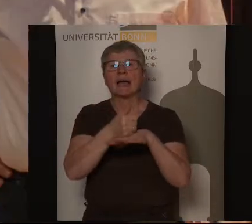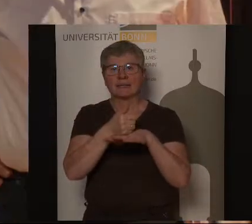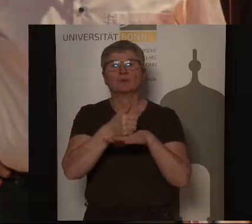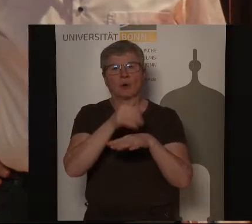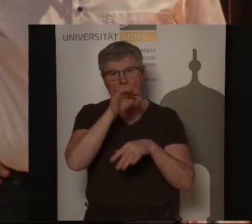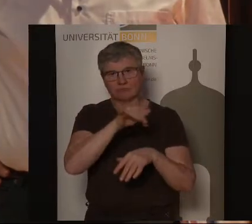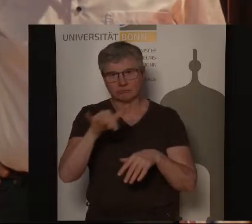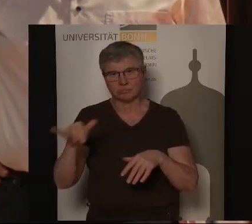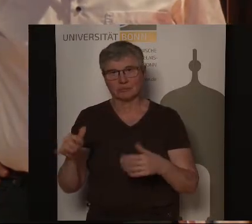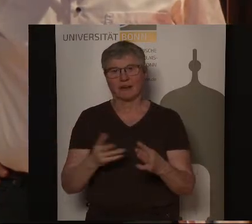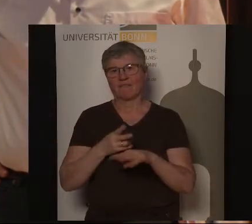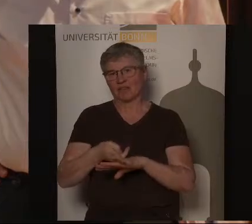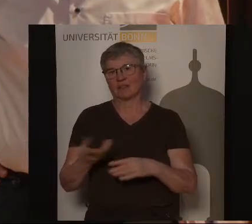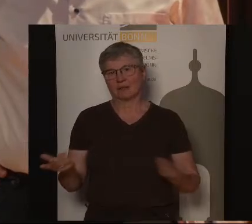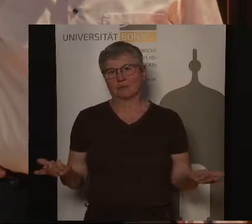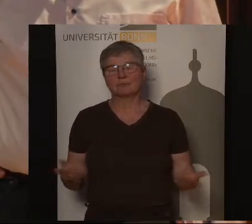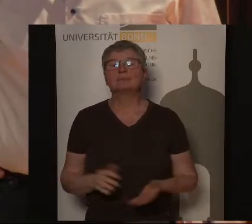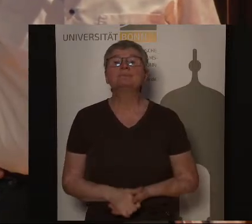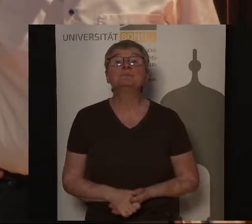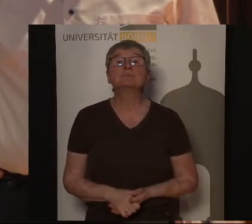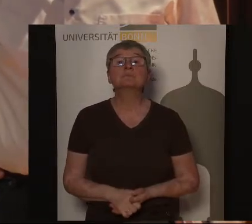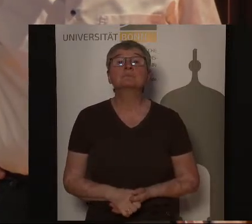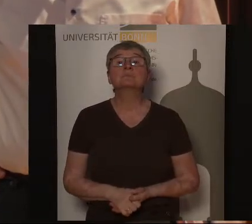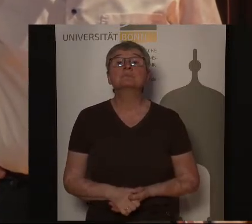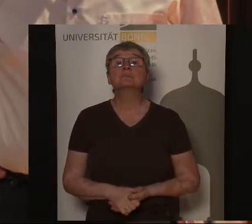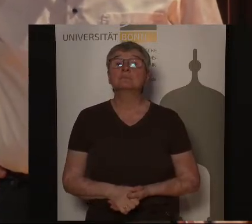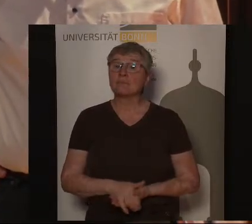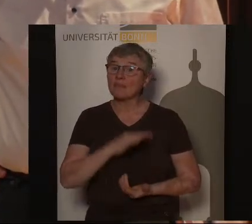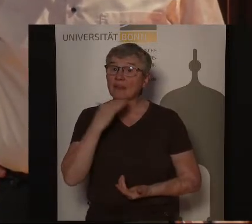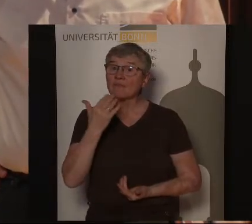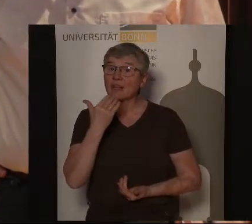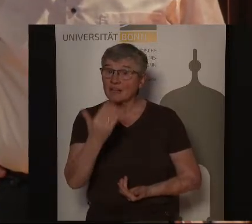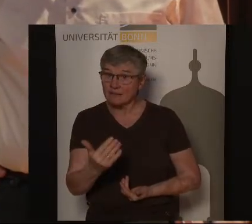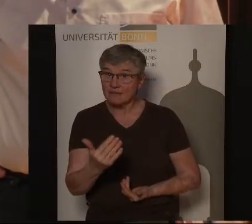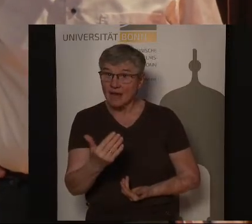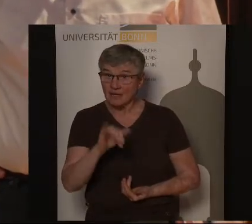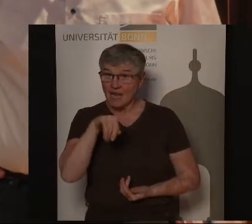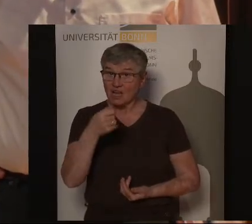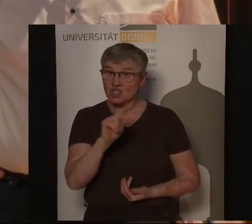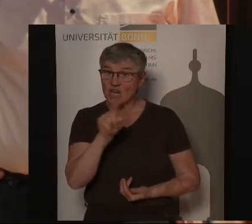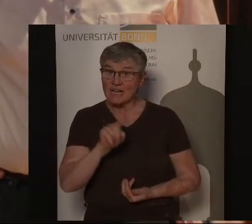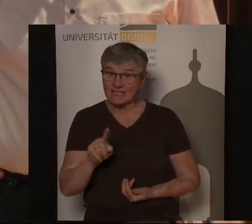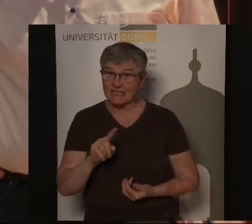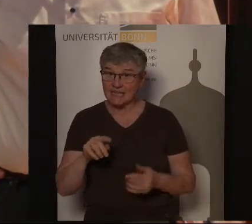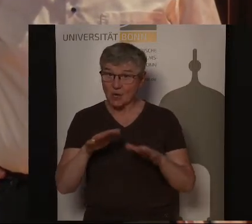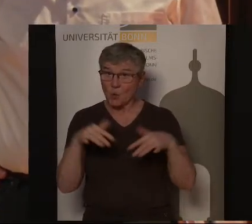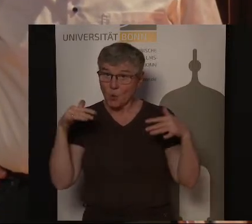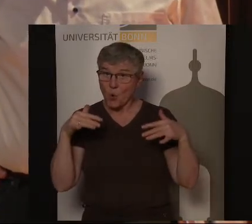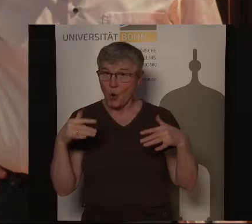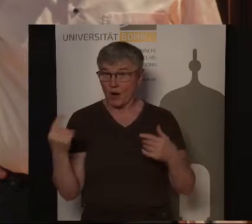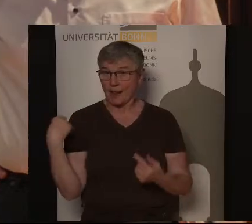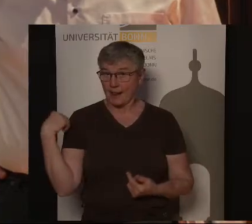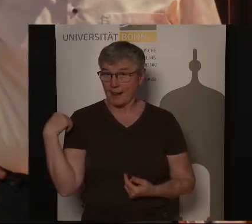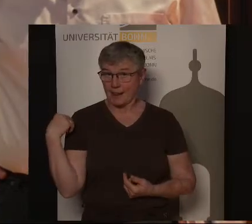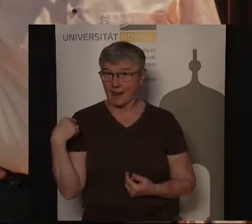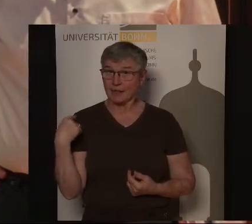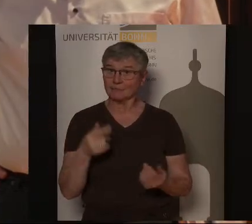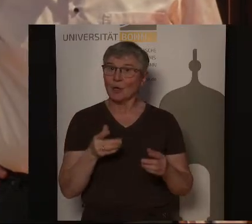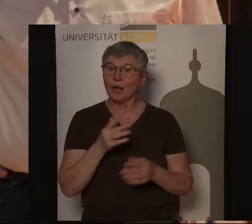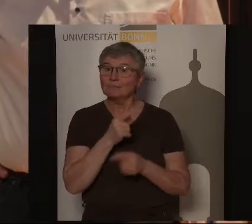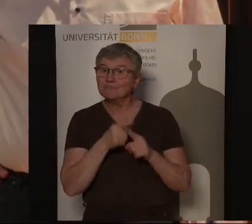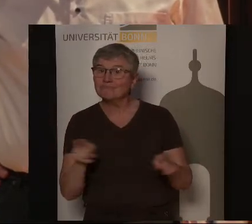representatives from the rectorate and our faculties here. I would also like to seize the opportunity and thank the jazz